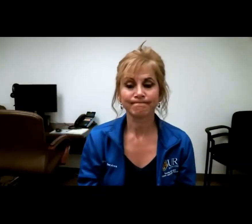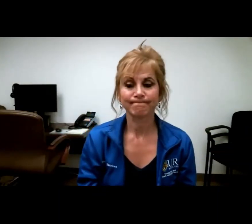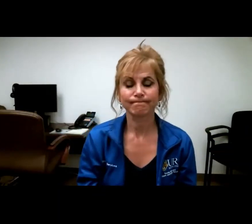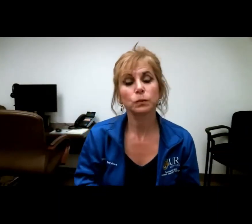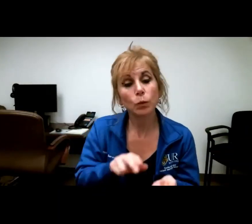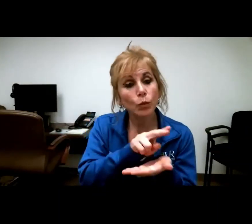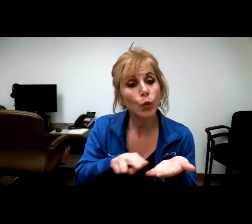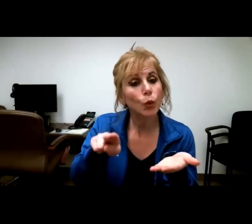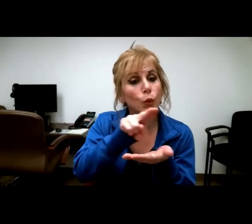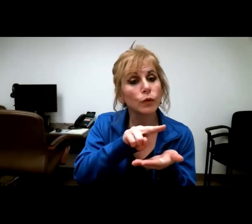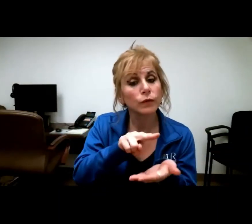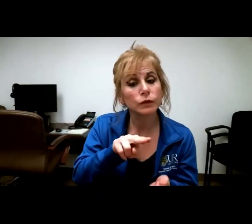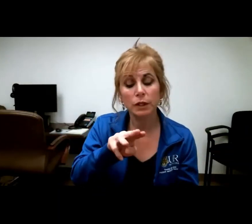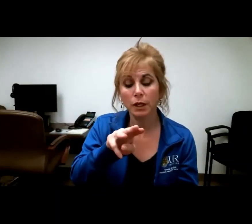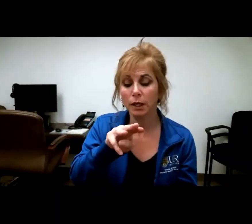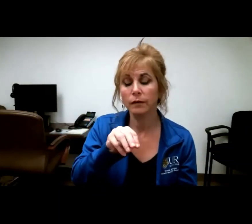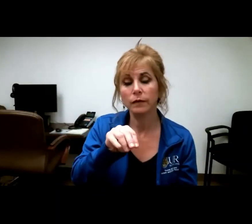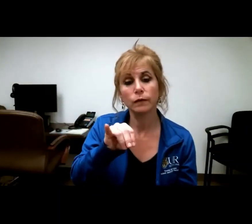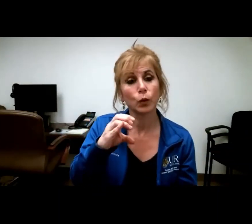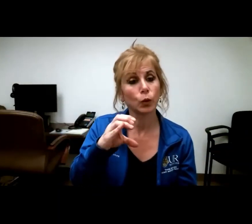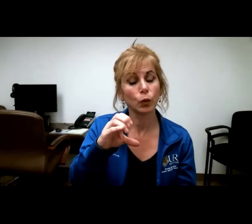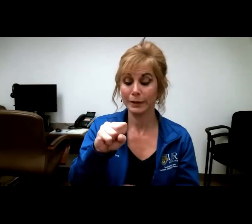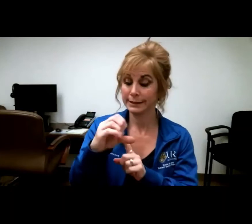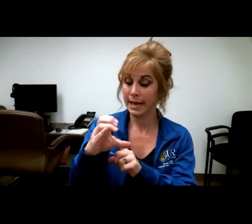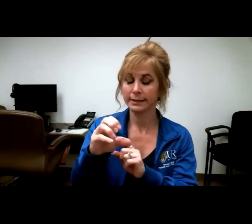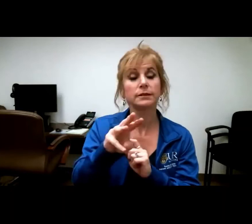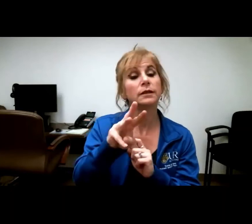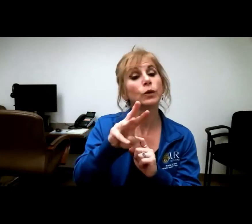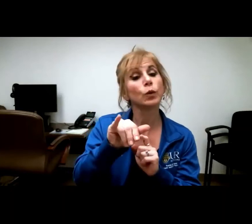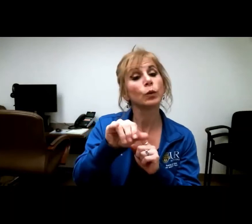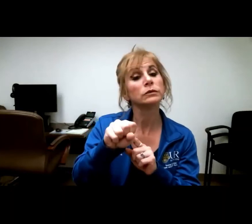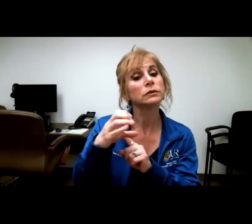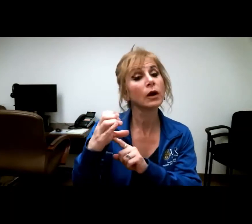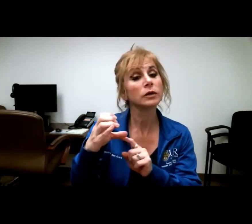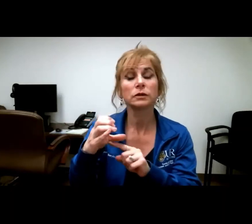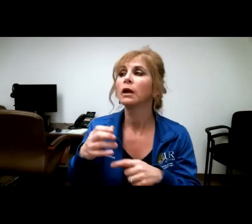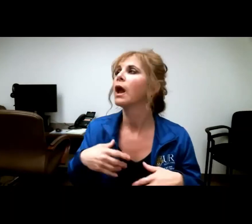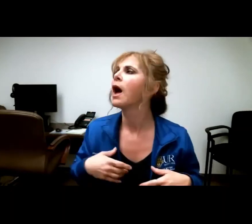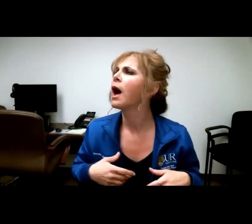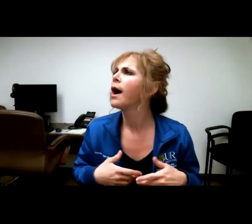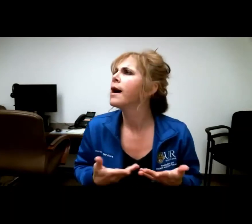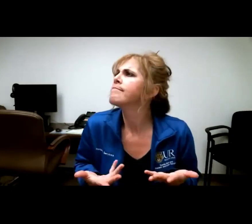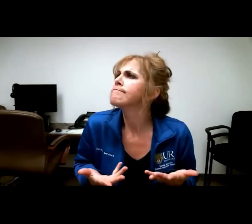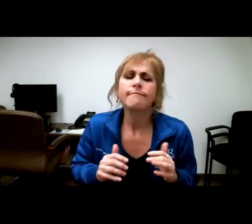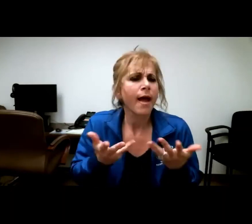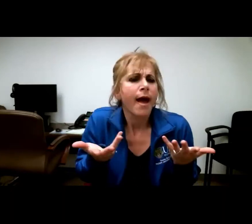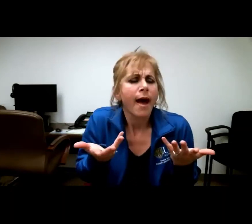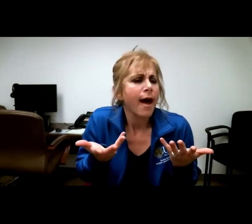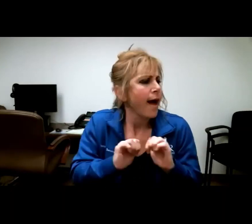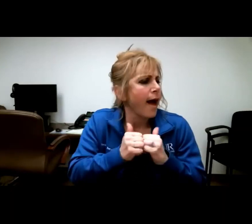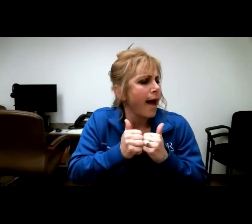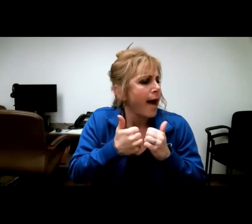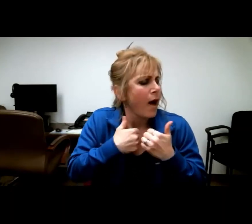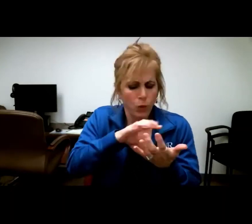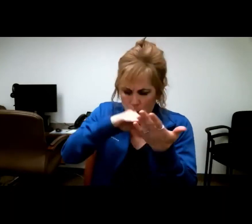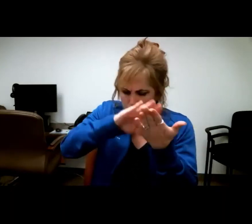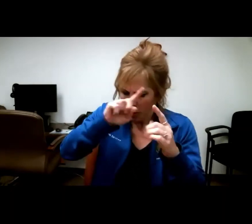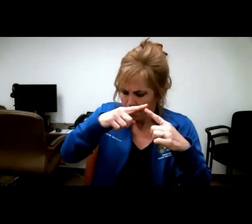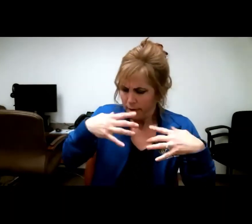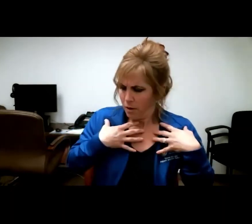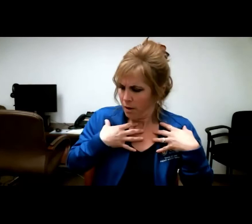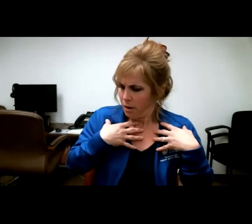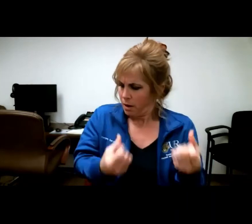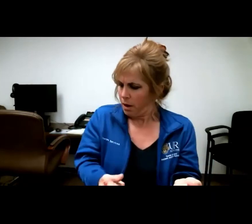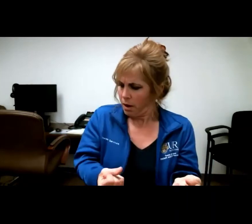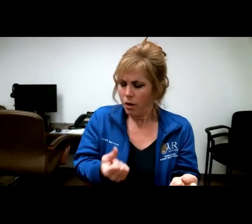that 40% of health is determined by socioeconomic factors like education, income, community safety, et cetera.